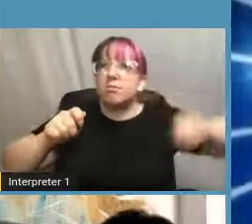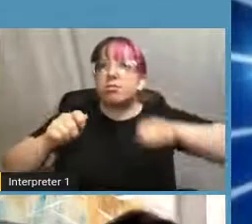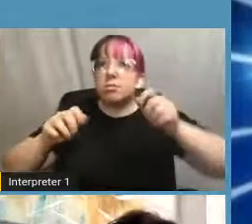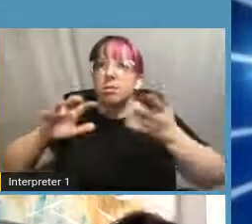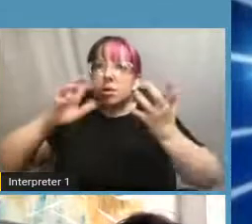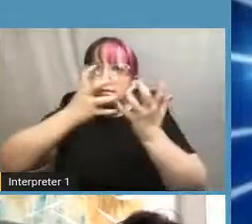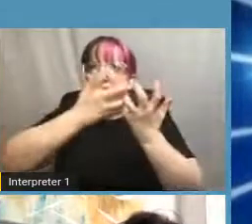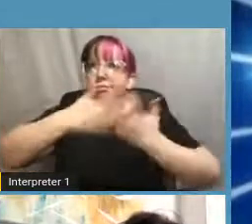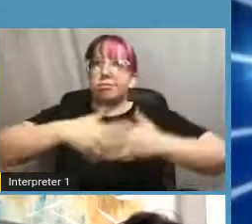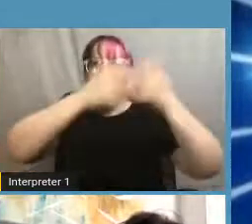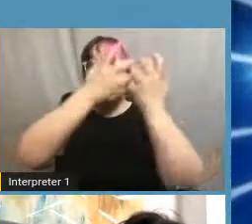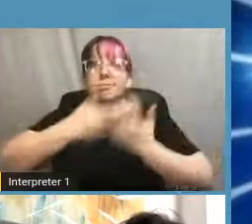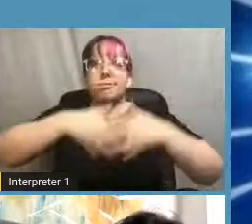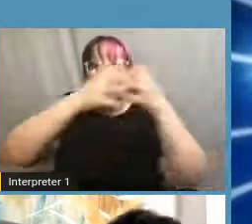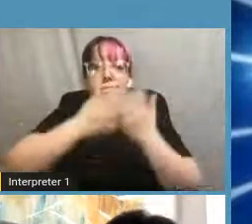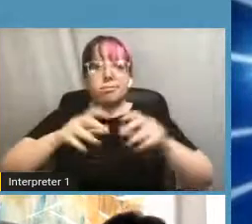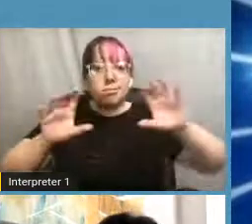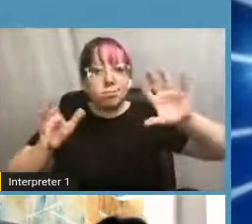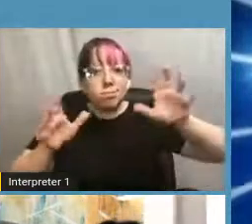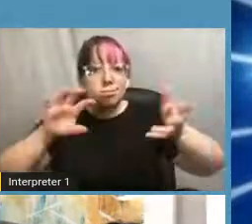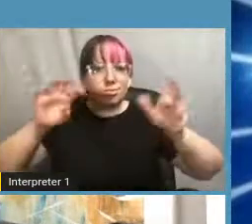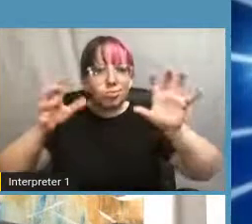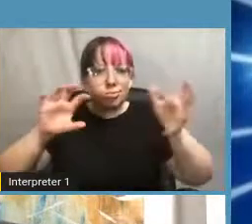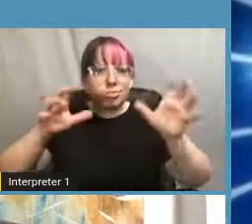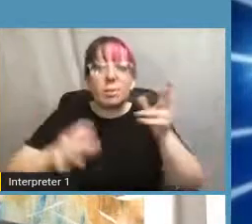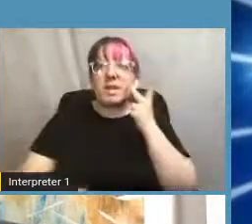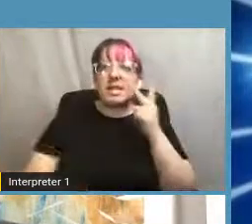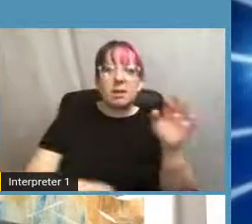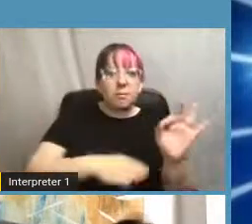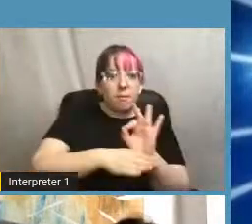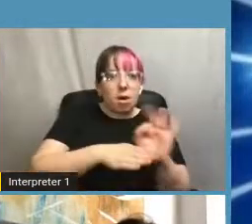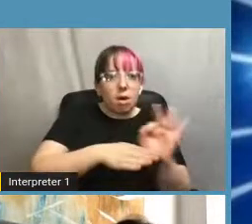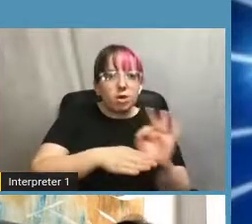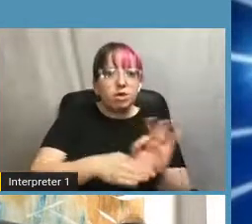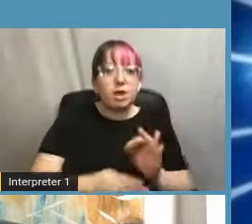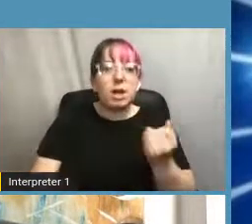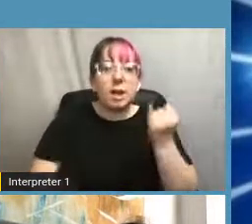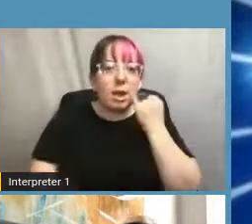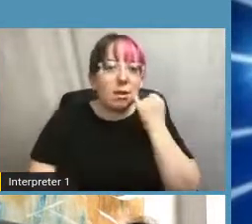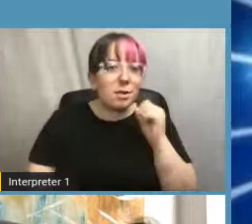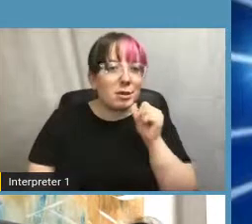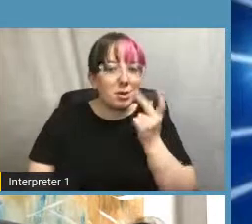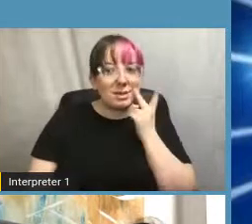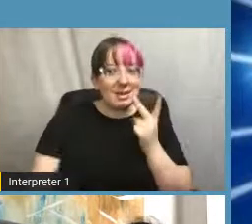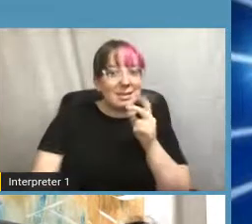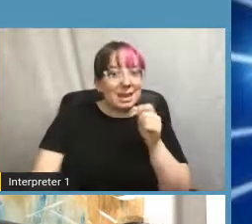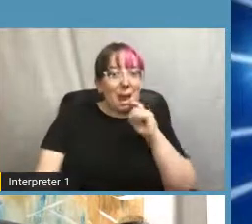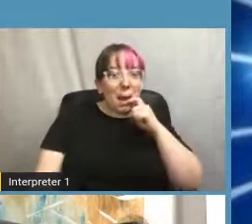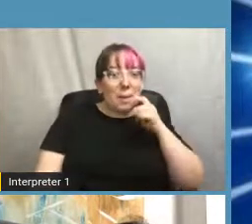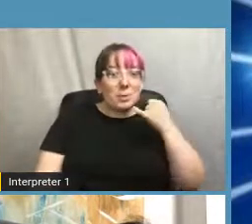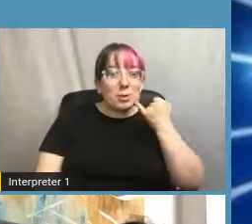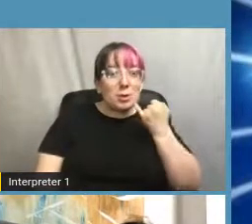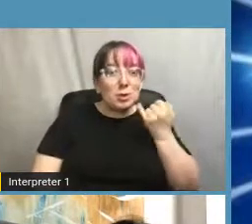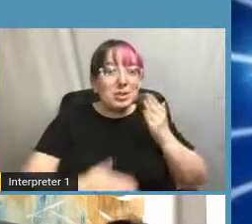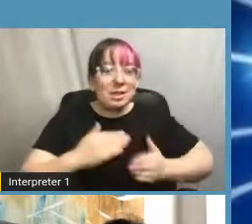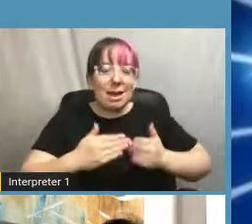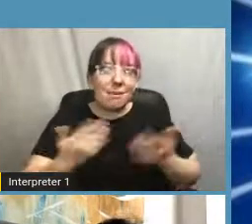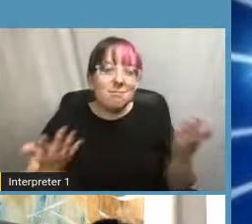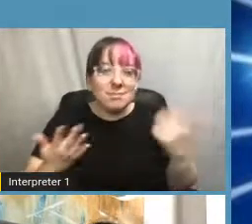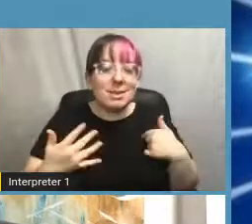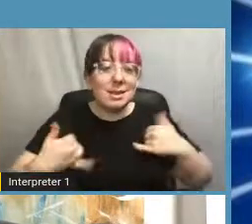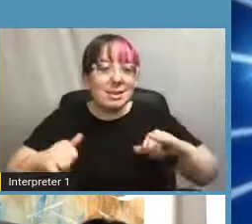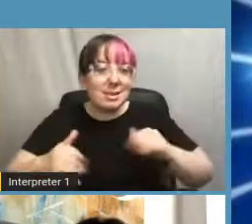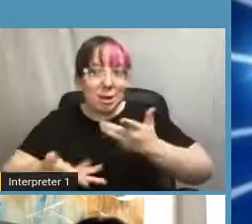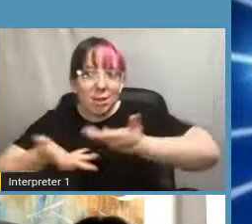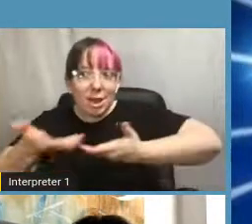down and see the function, even if they don't get apple juice at the end of it. the interaction is there, and it helps